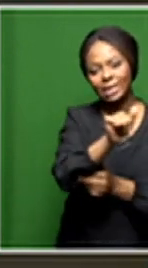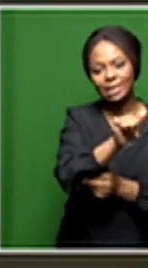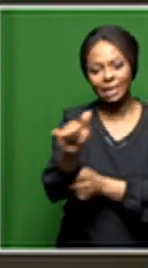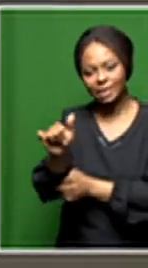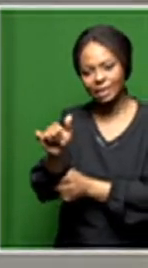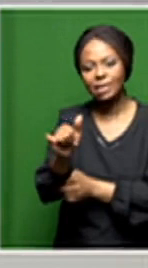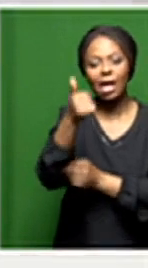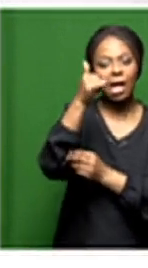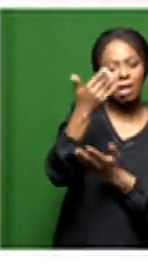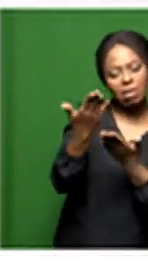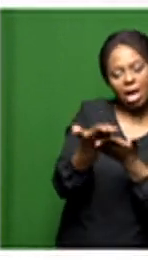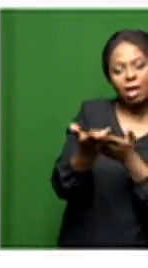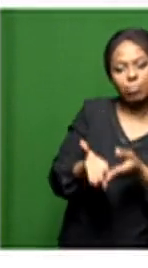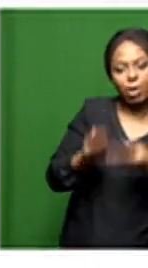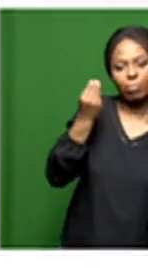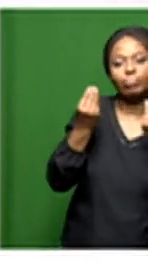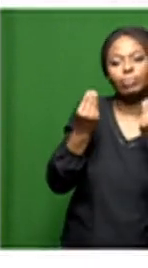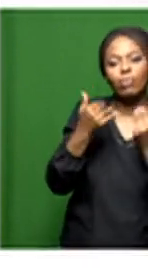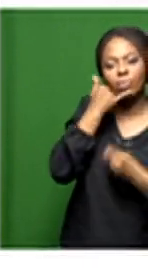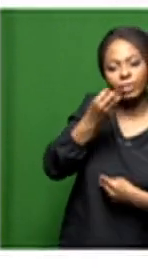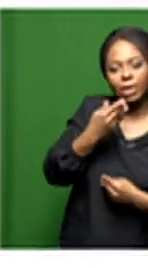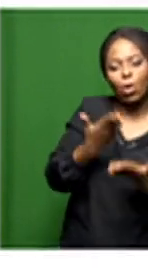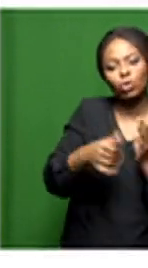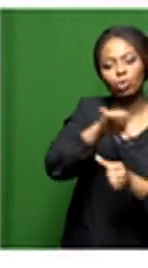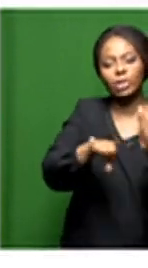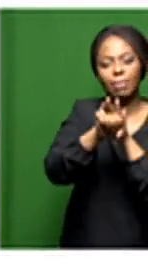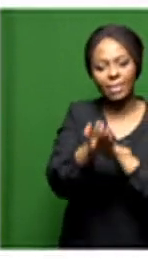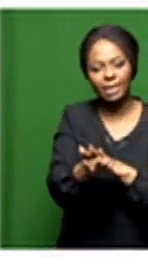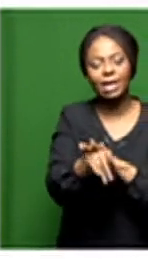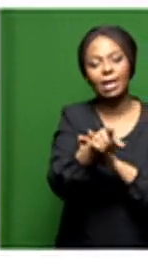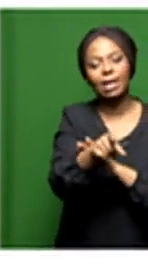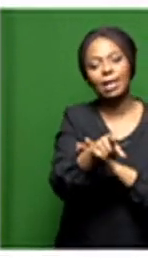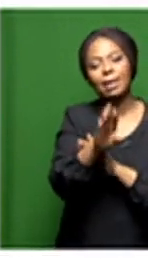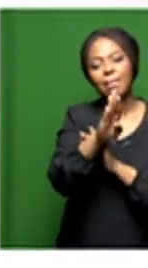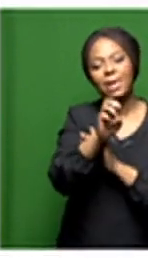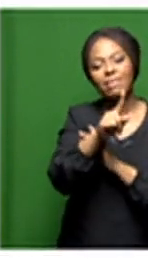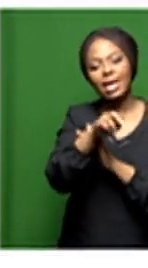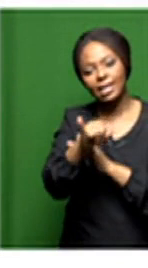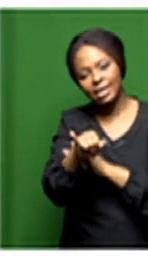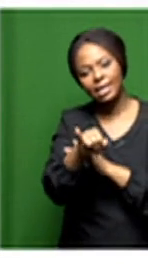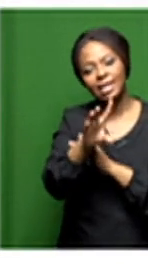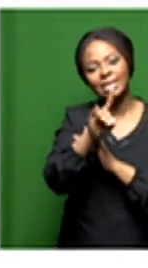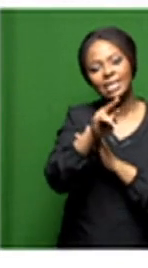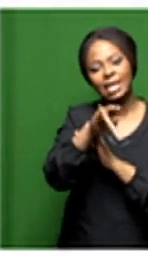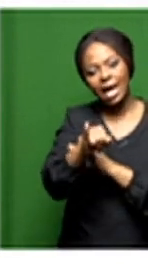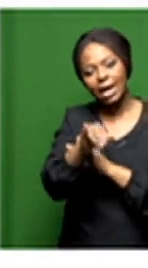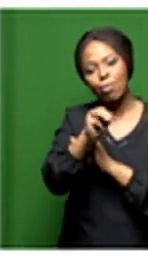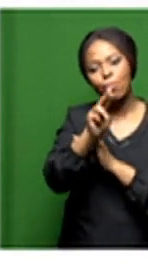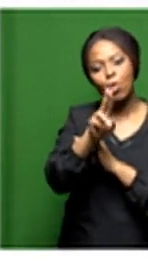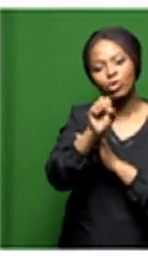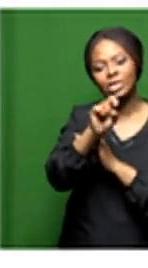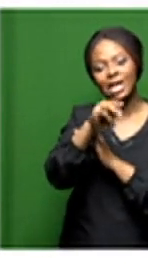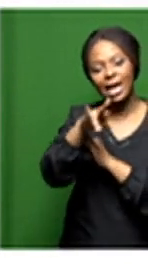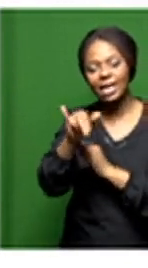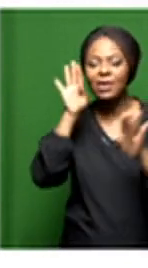067-895-6266. You can also find me on my social media platforms. On LinkedIn, it's Beverley Danai Mushayi. On Facebook, Beverley